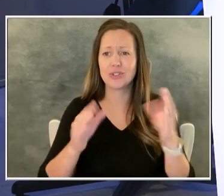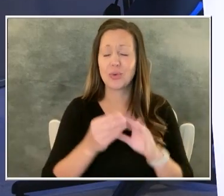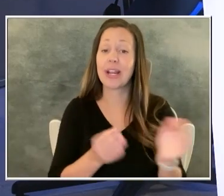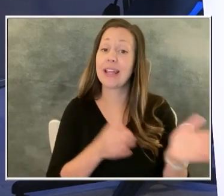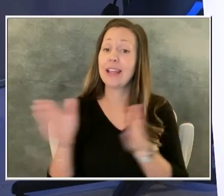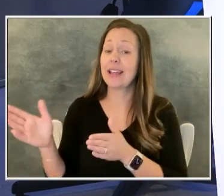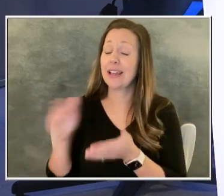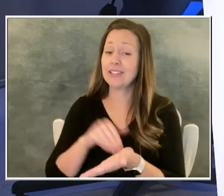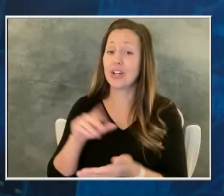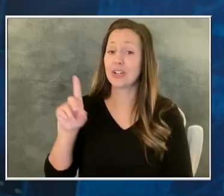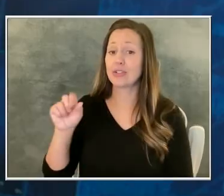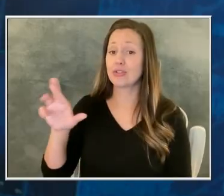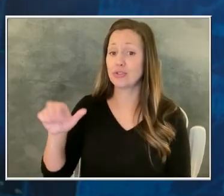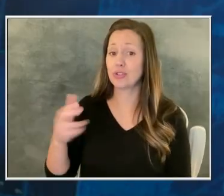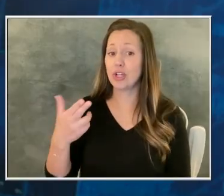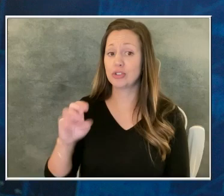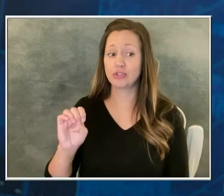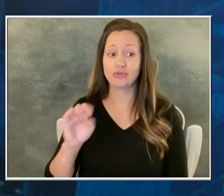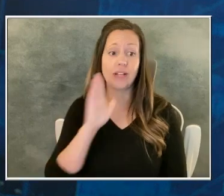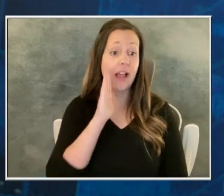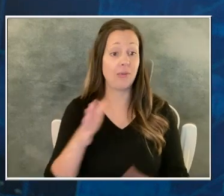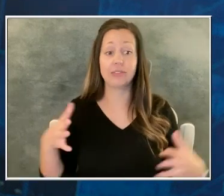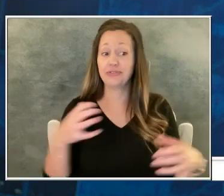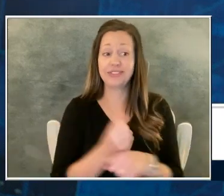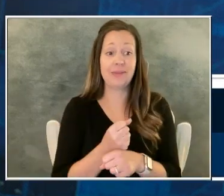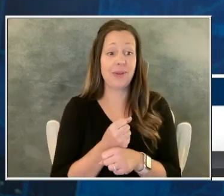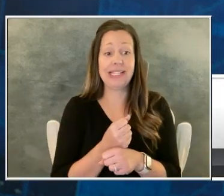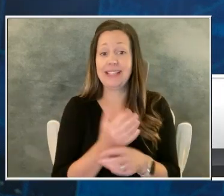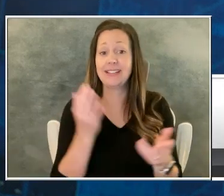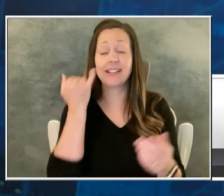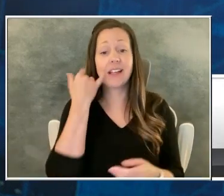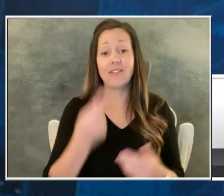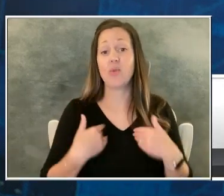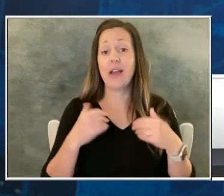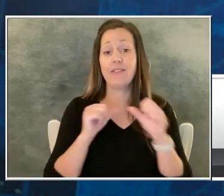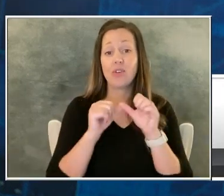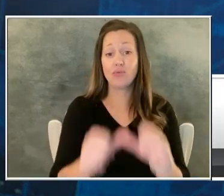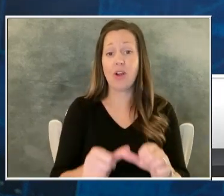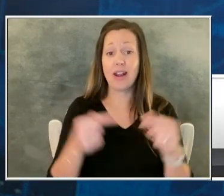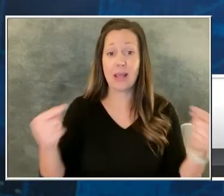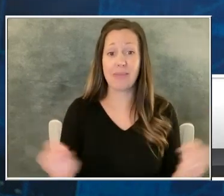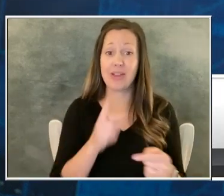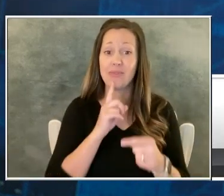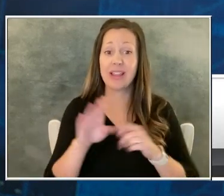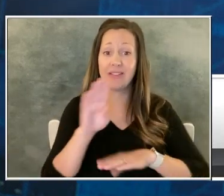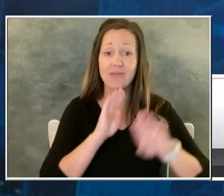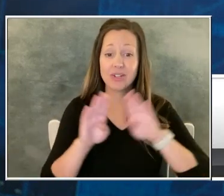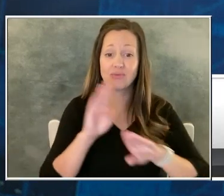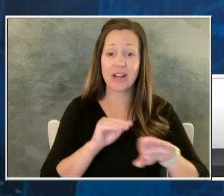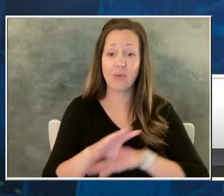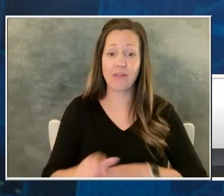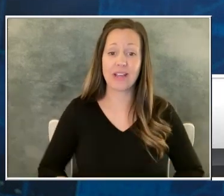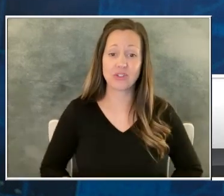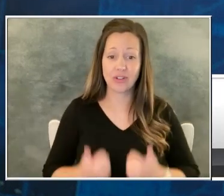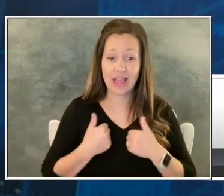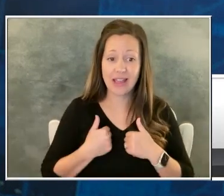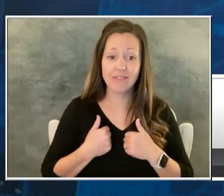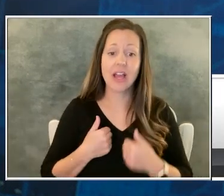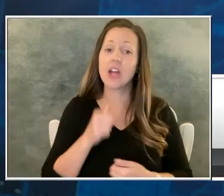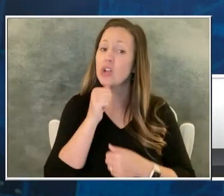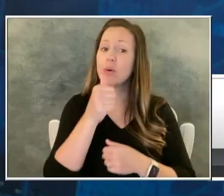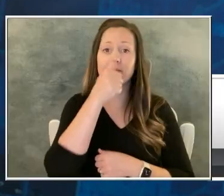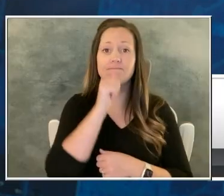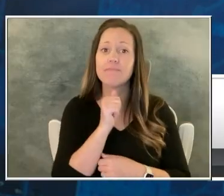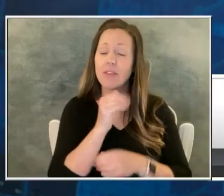takeaway? I think I'll kind of summarize everything is, if you have especially chronic tendon pain that is frustrating, affects your life, don't suffer in silence. There